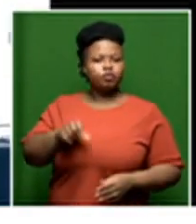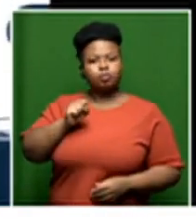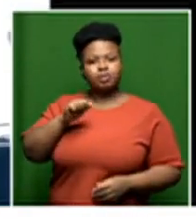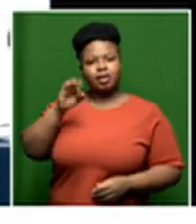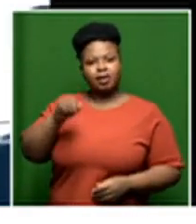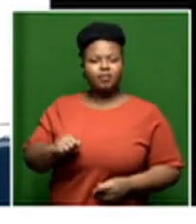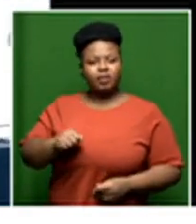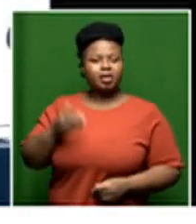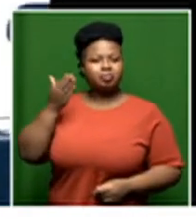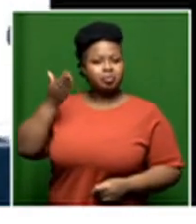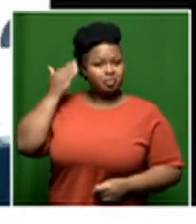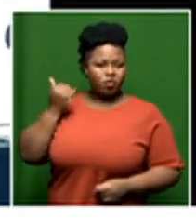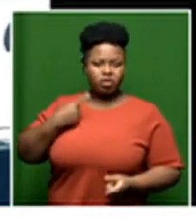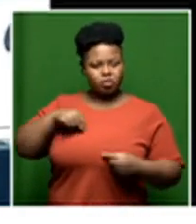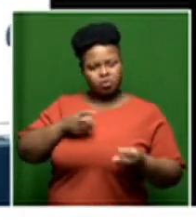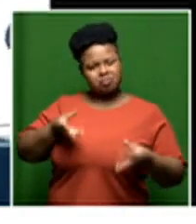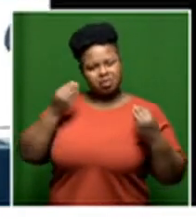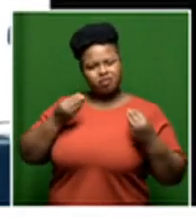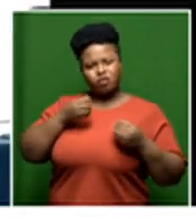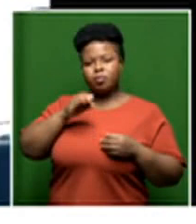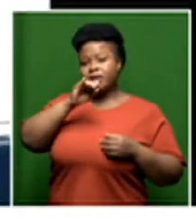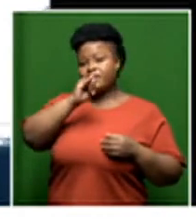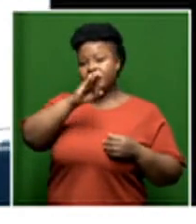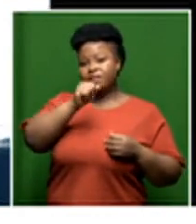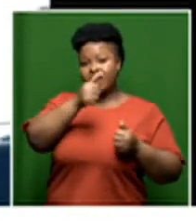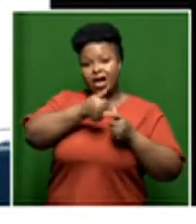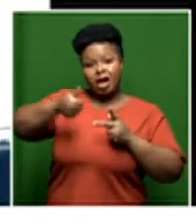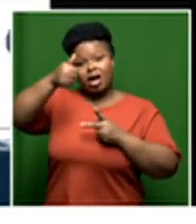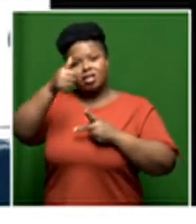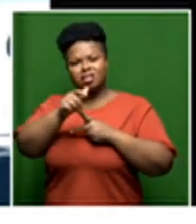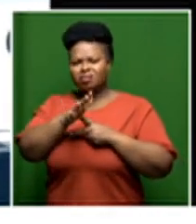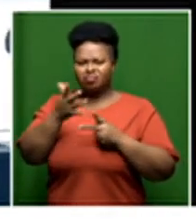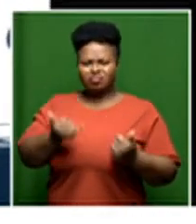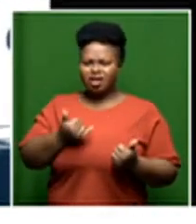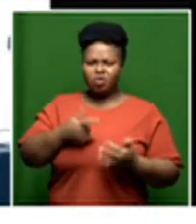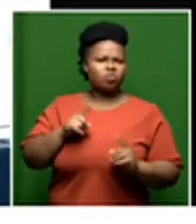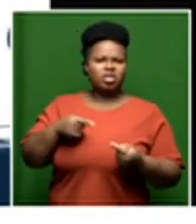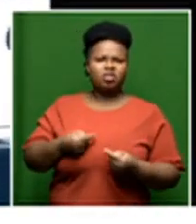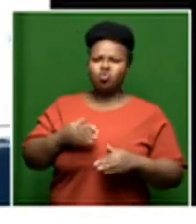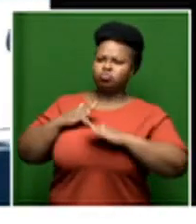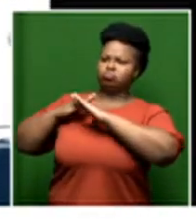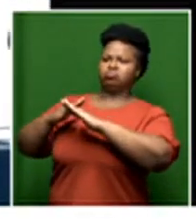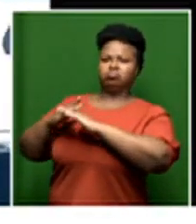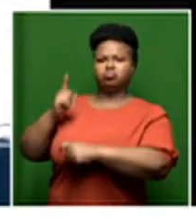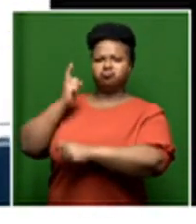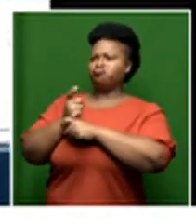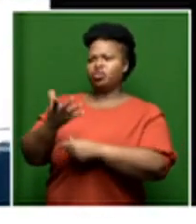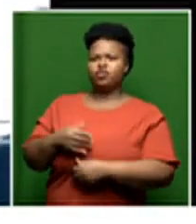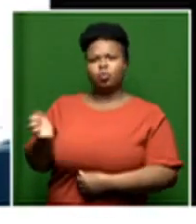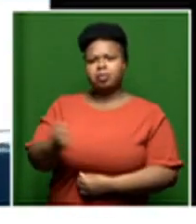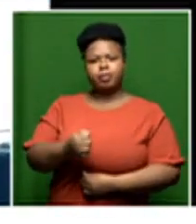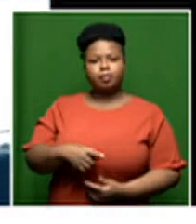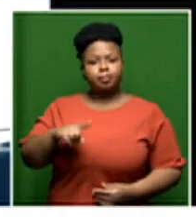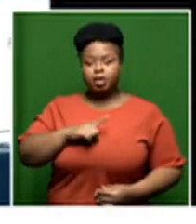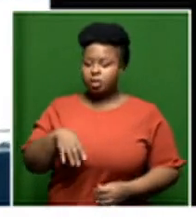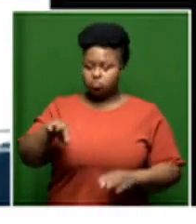SAFA and previously received as higher up from FIFA, we are not in the position of denying him an employment with Chippa United. He